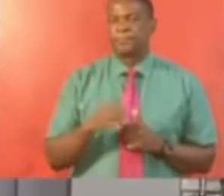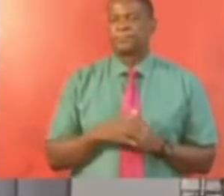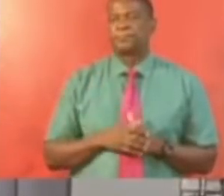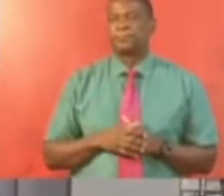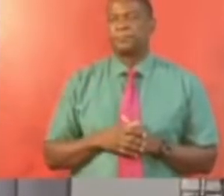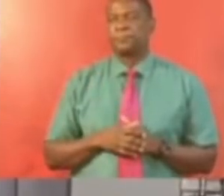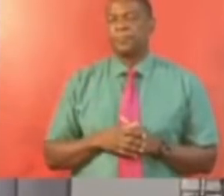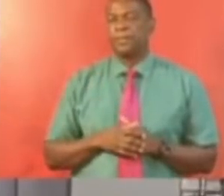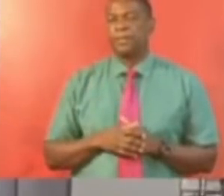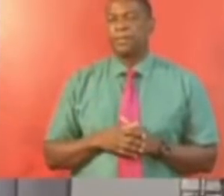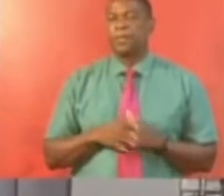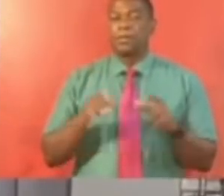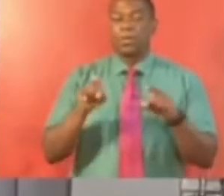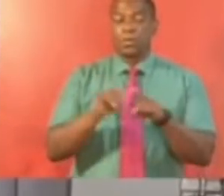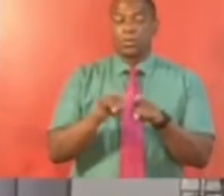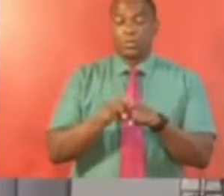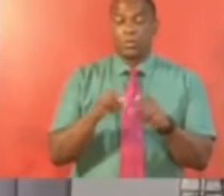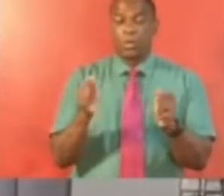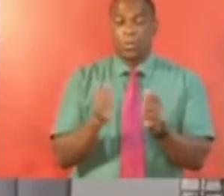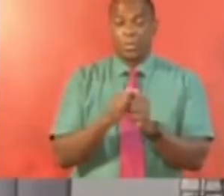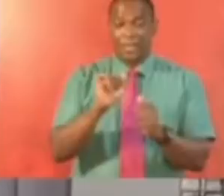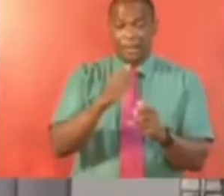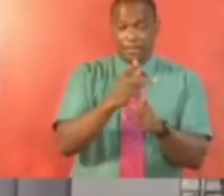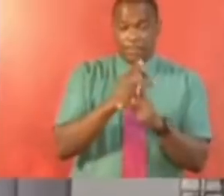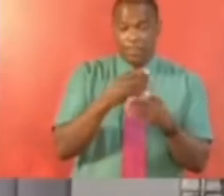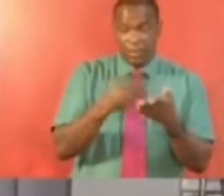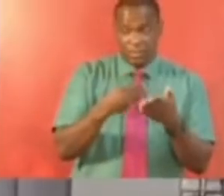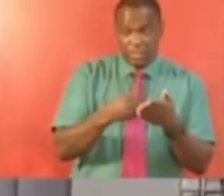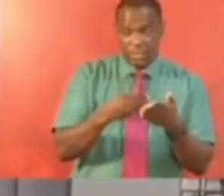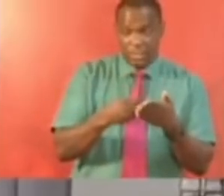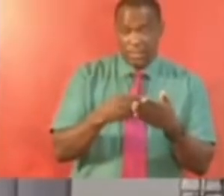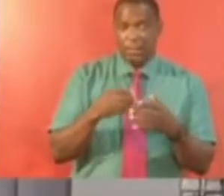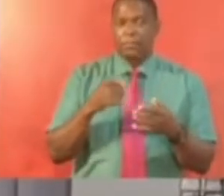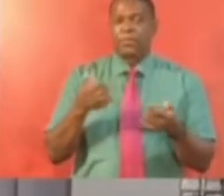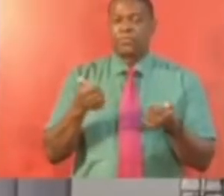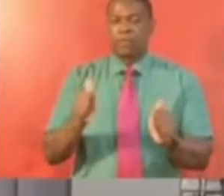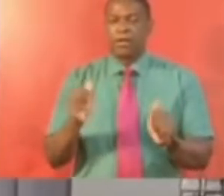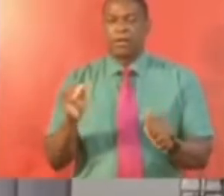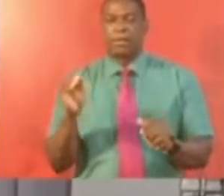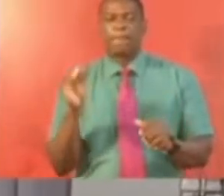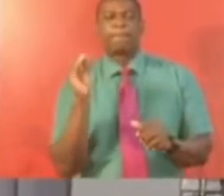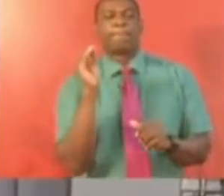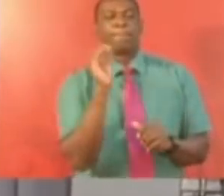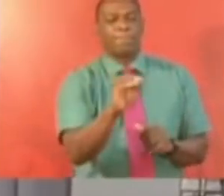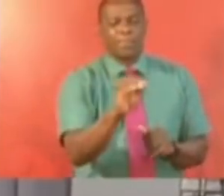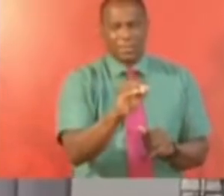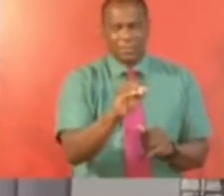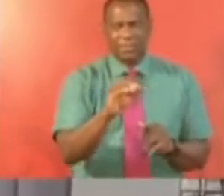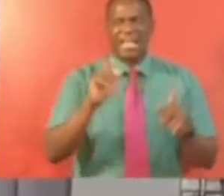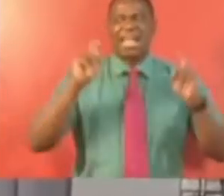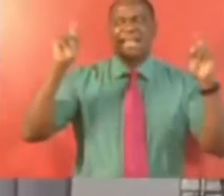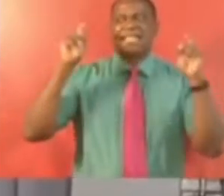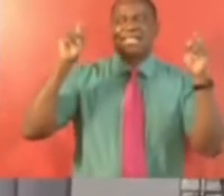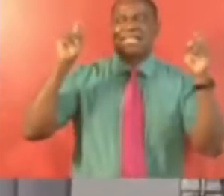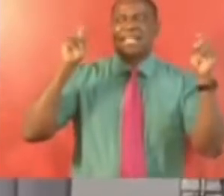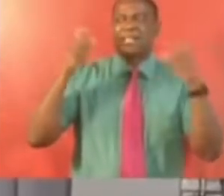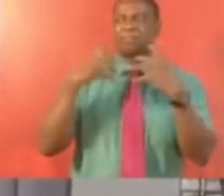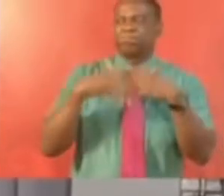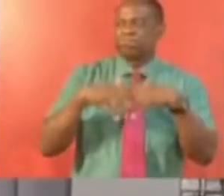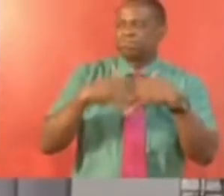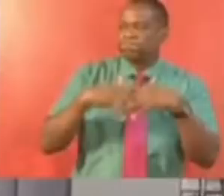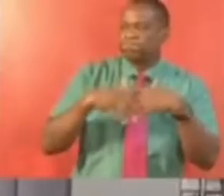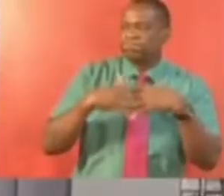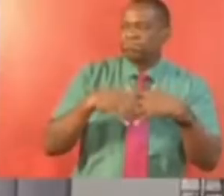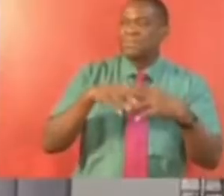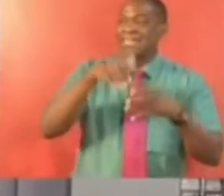equipment in schools, public places. We have simplified the drug regime for